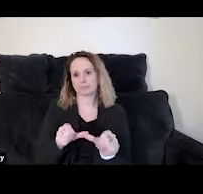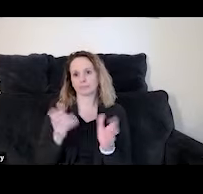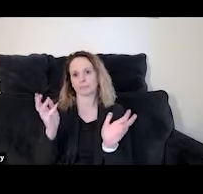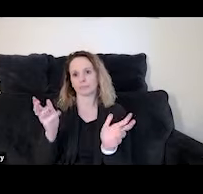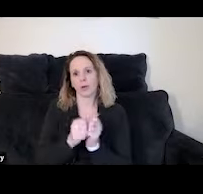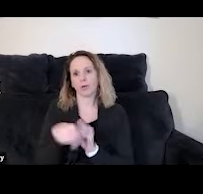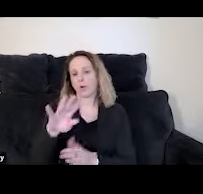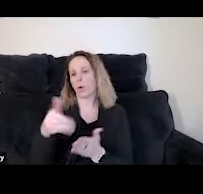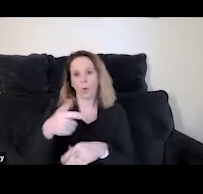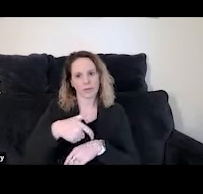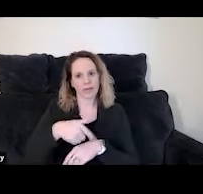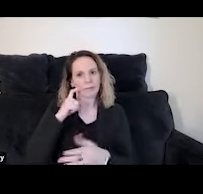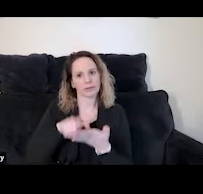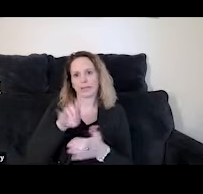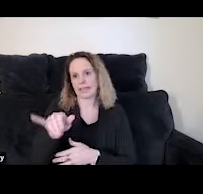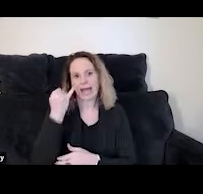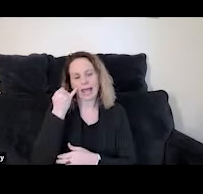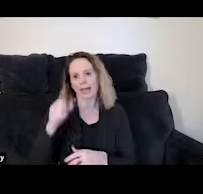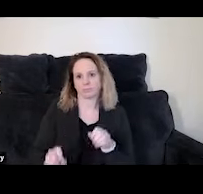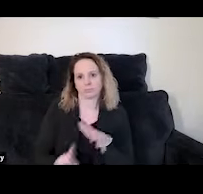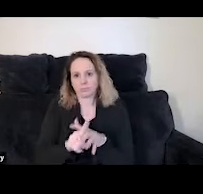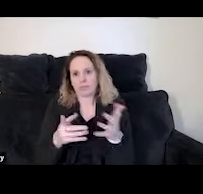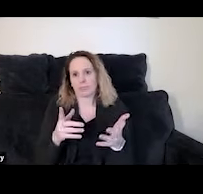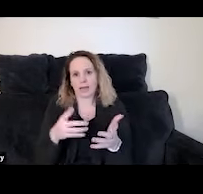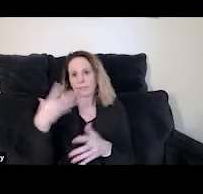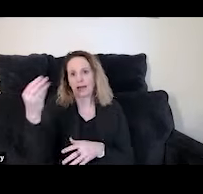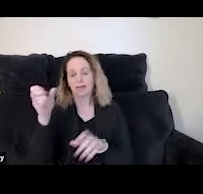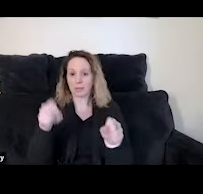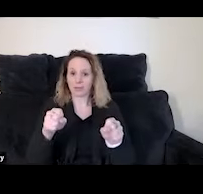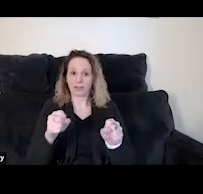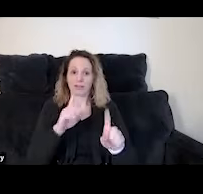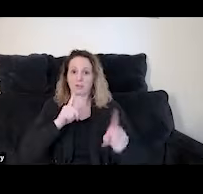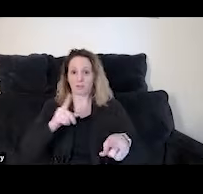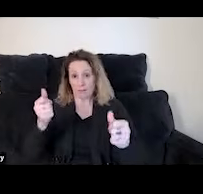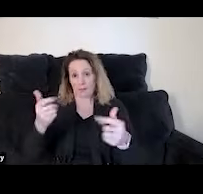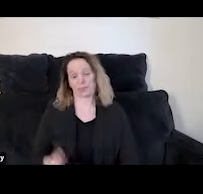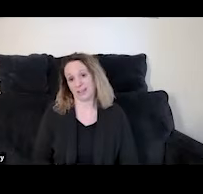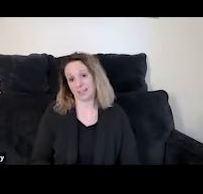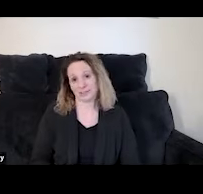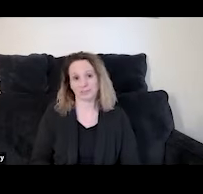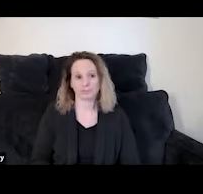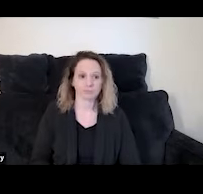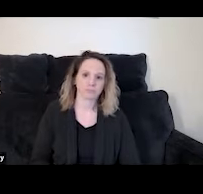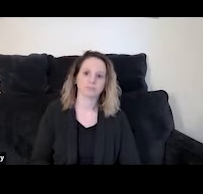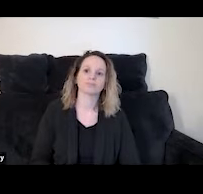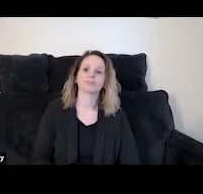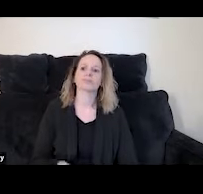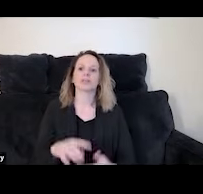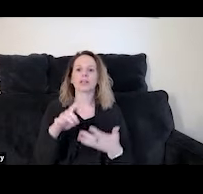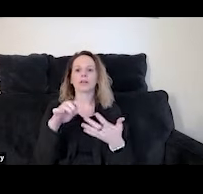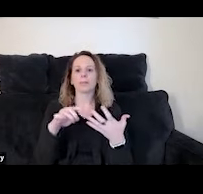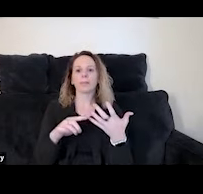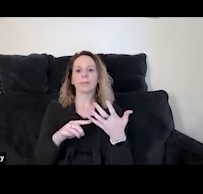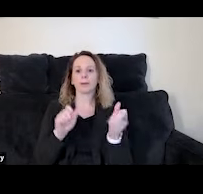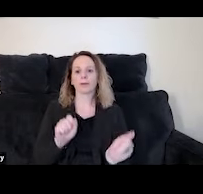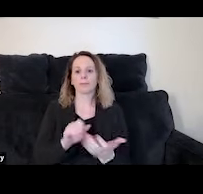address anything that is actually outside of their ability to rapidly respond and consistently respond. They use a public health approach. That means